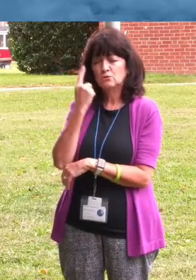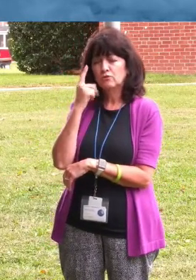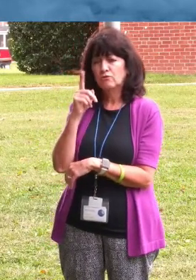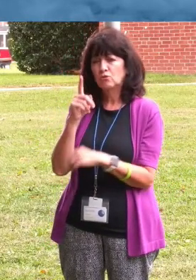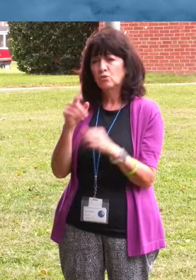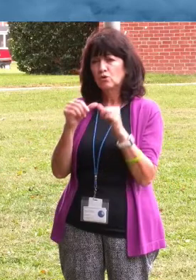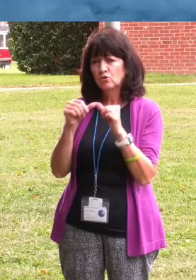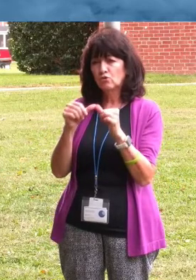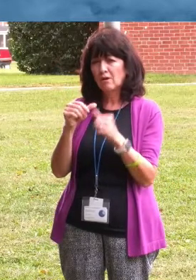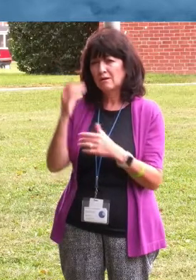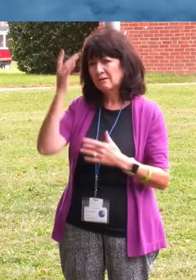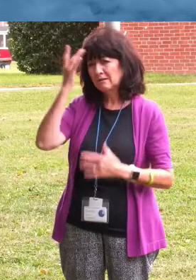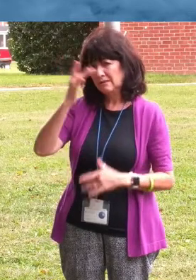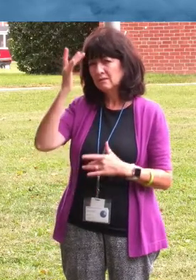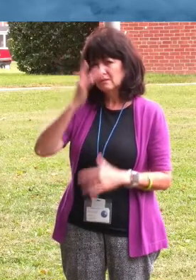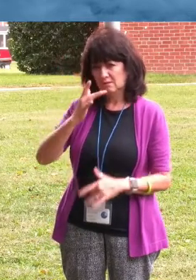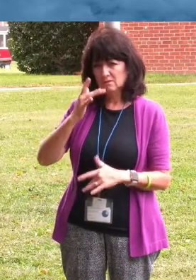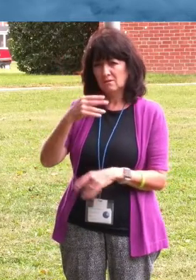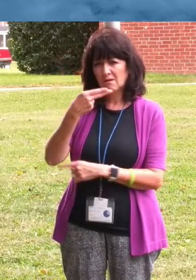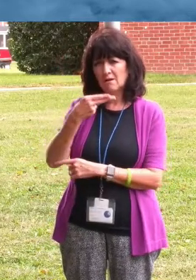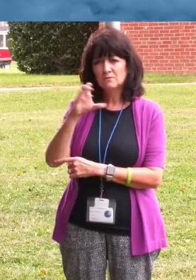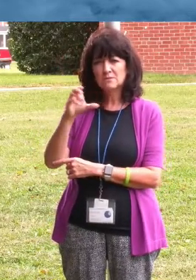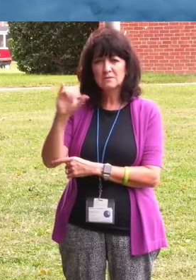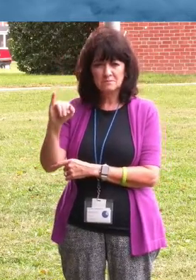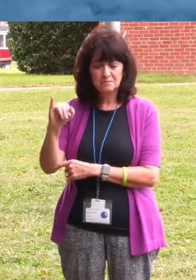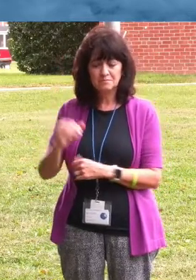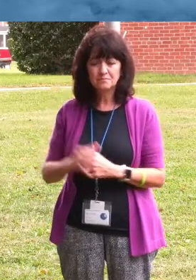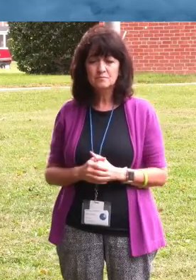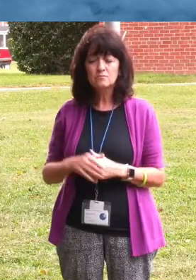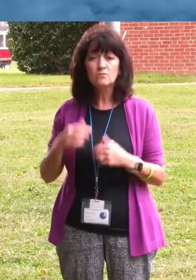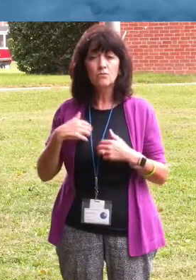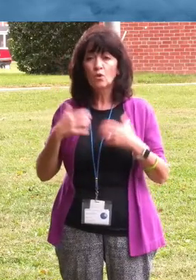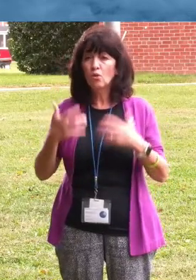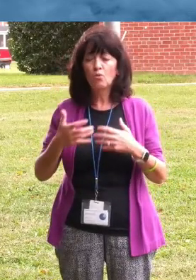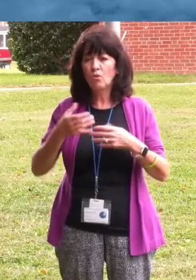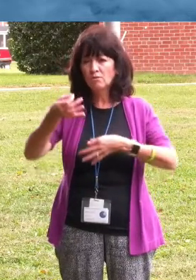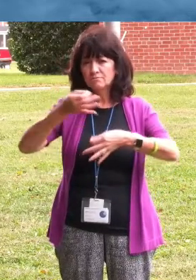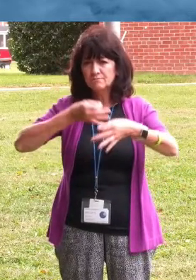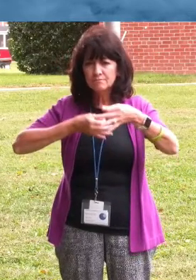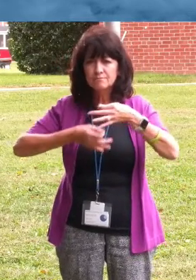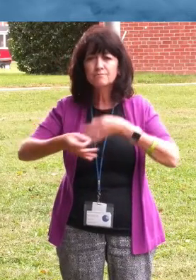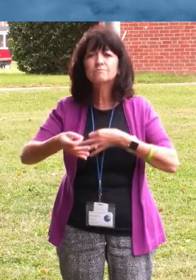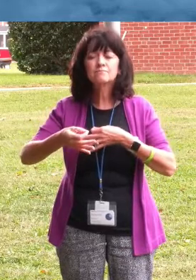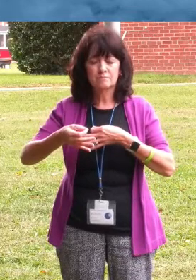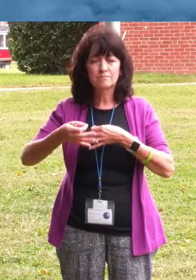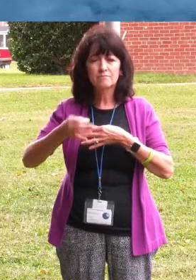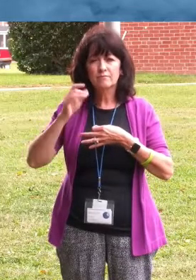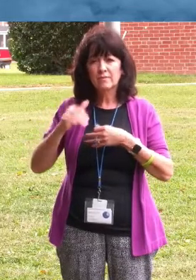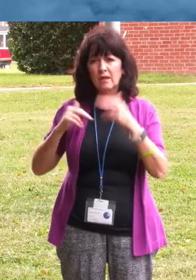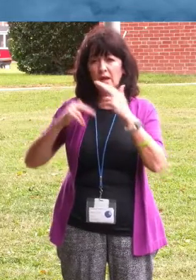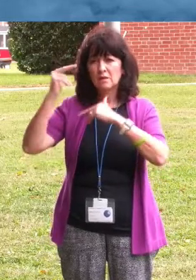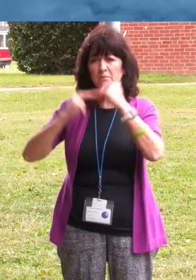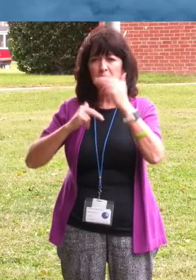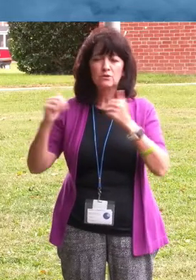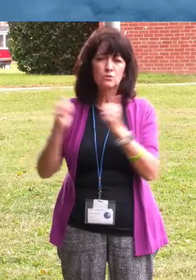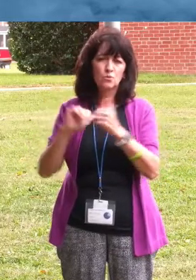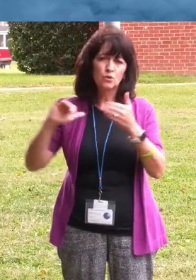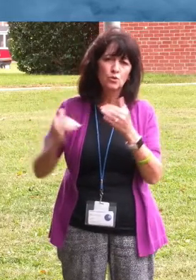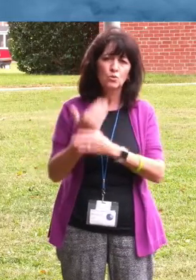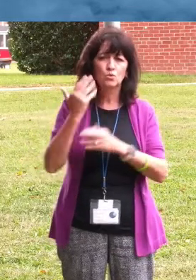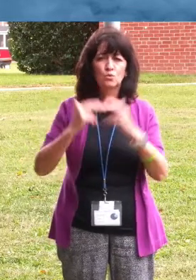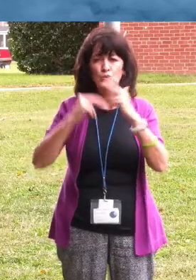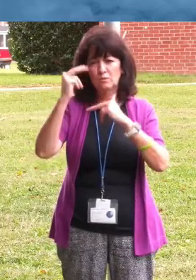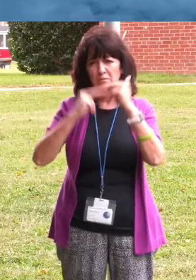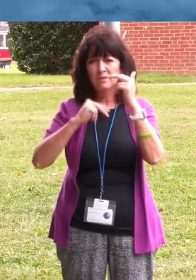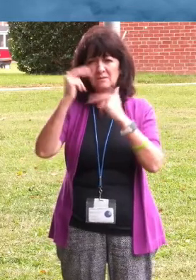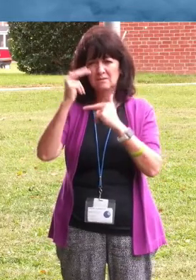to replace the aging building with a new one with an investment of $50 million right here.